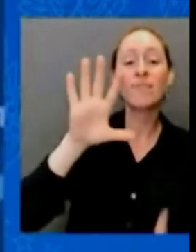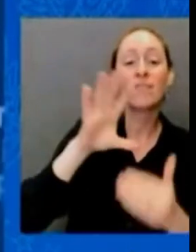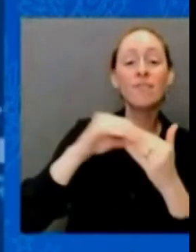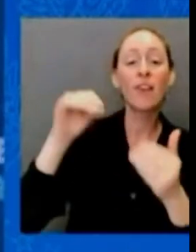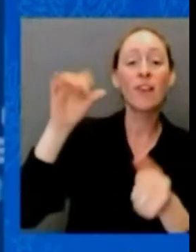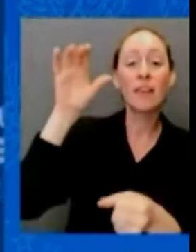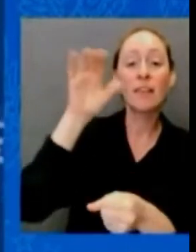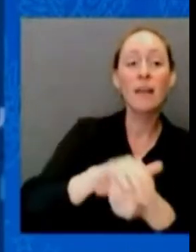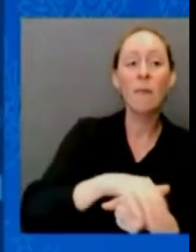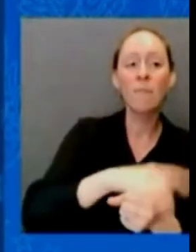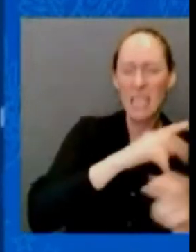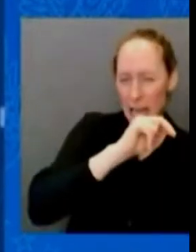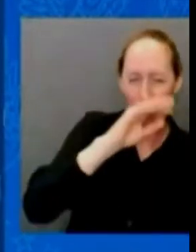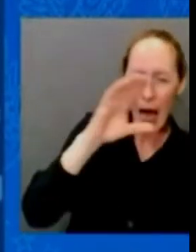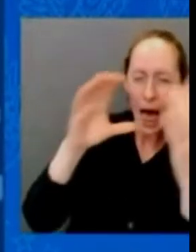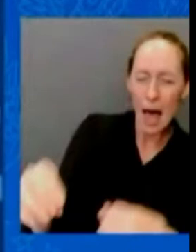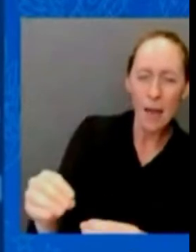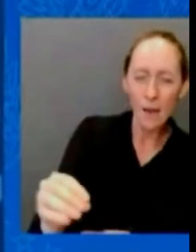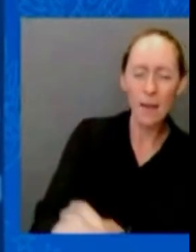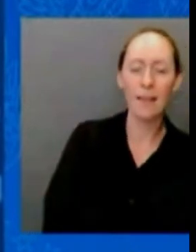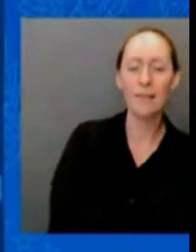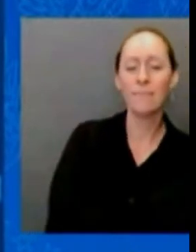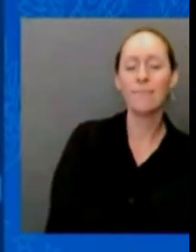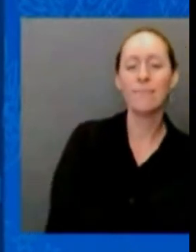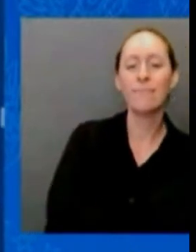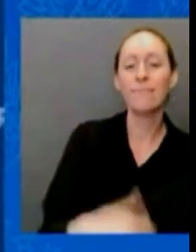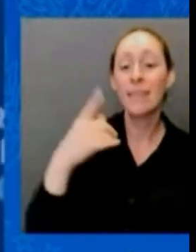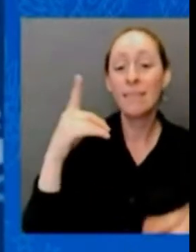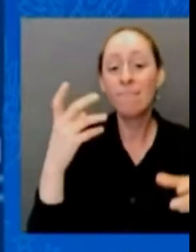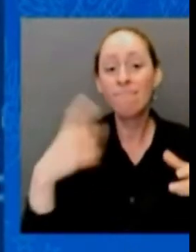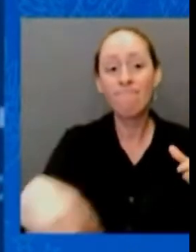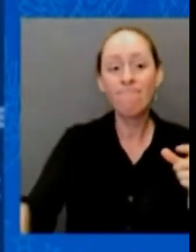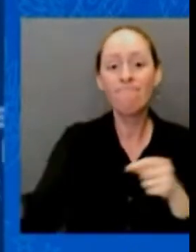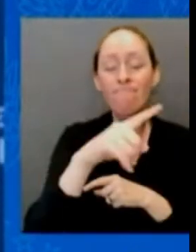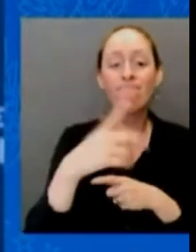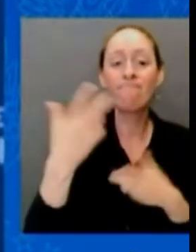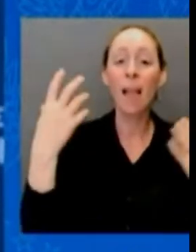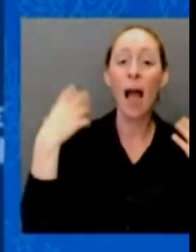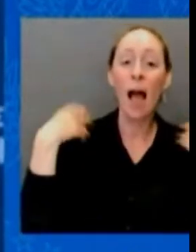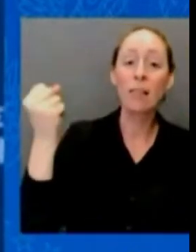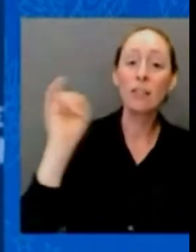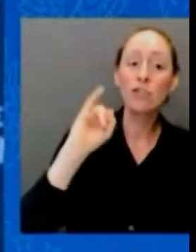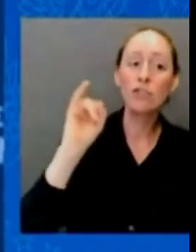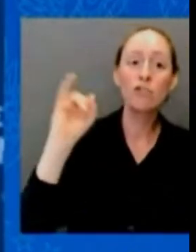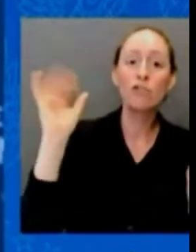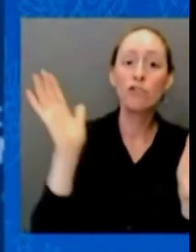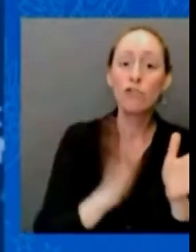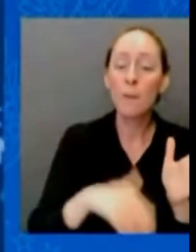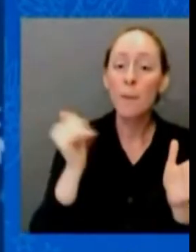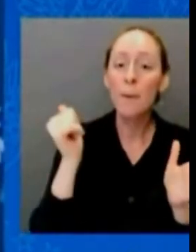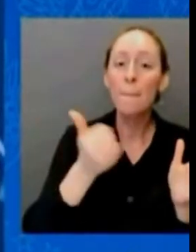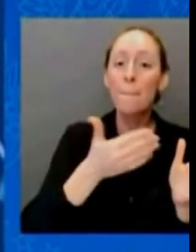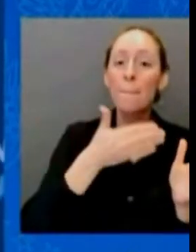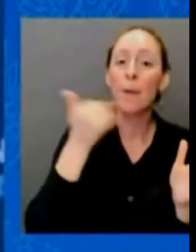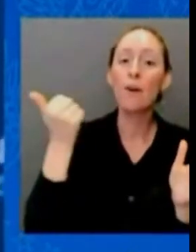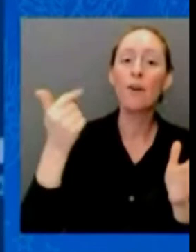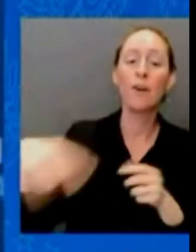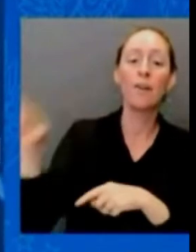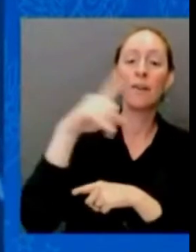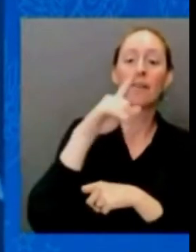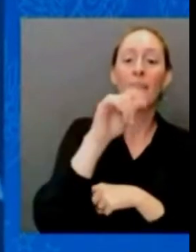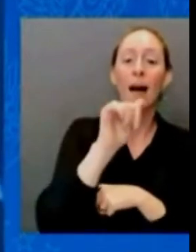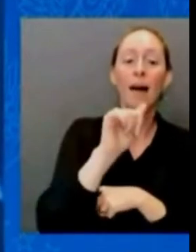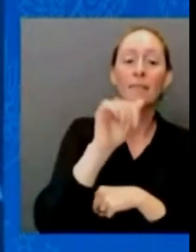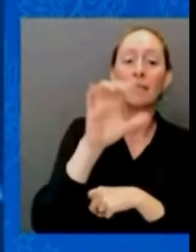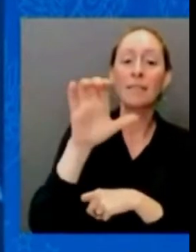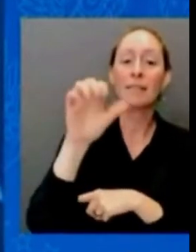premiums, $800 a year for literally millions of Americans under the Affordable Care Act, gone. And, of course, they're still